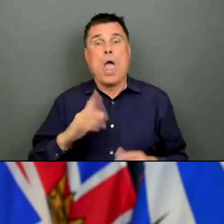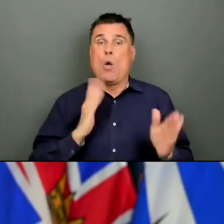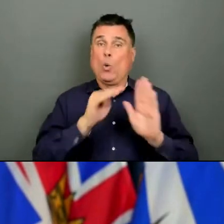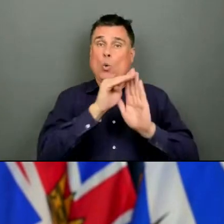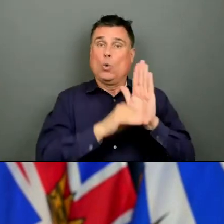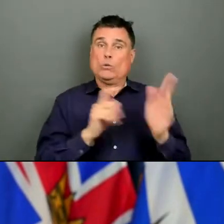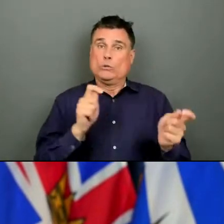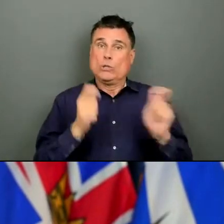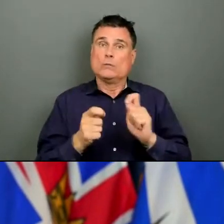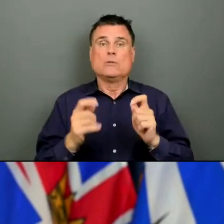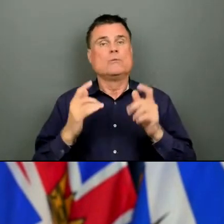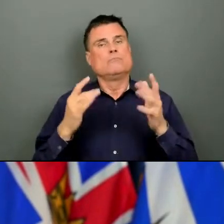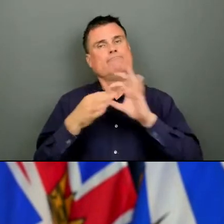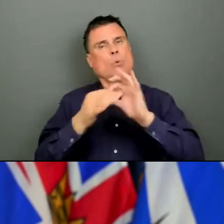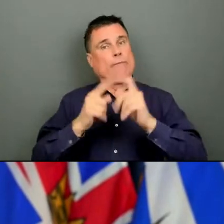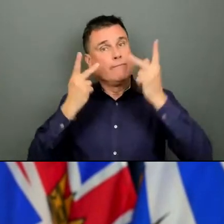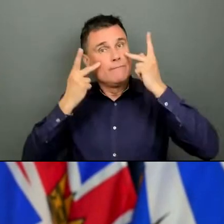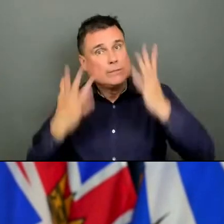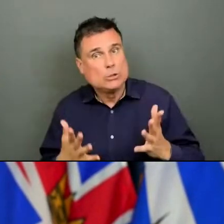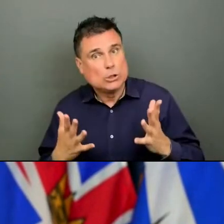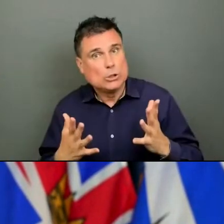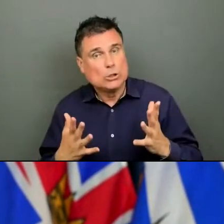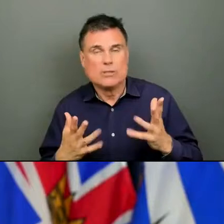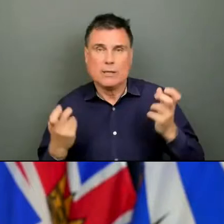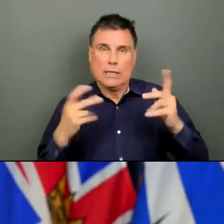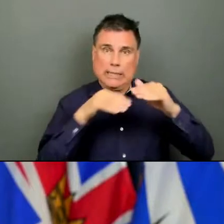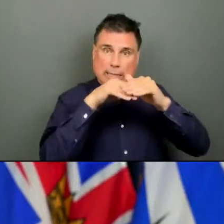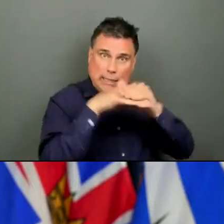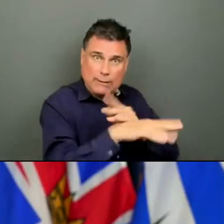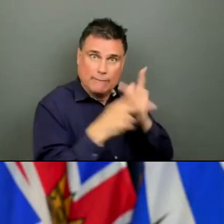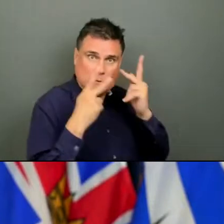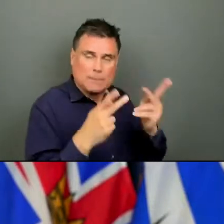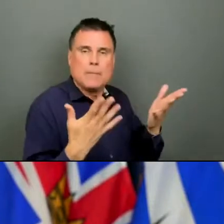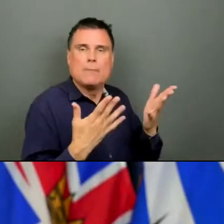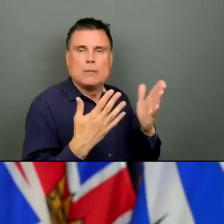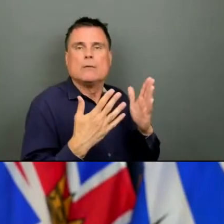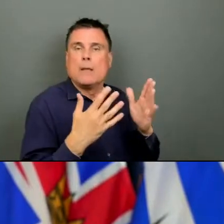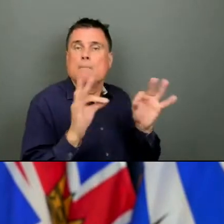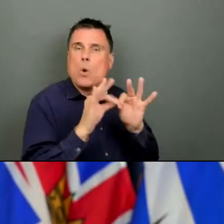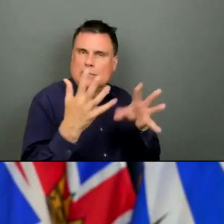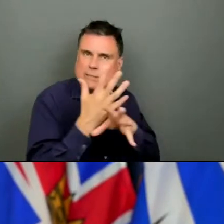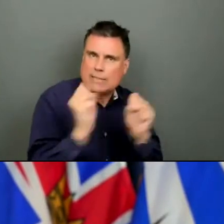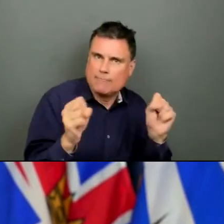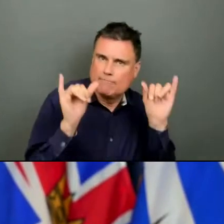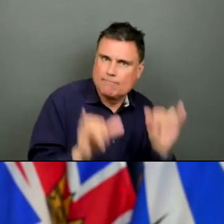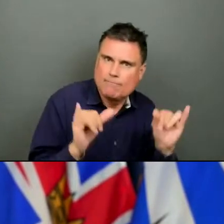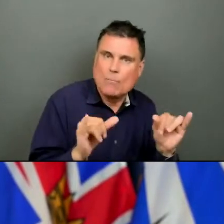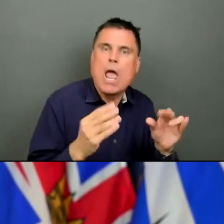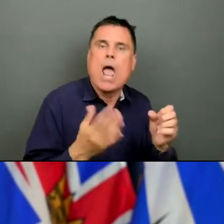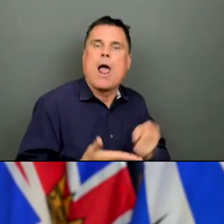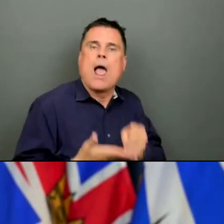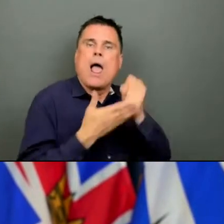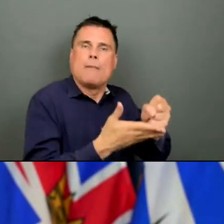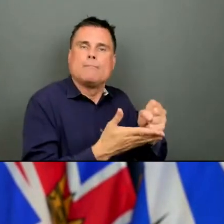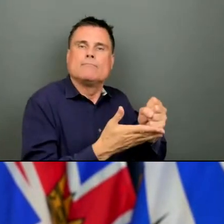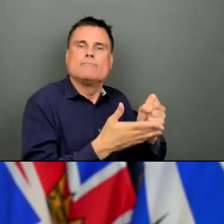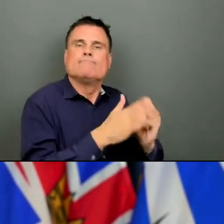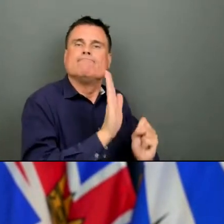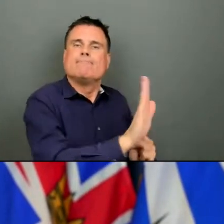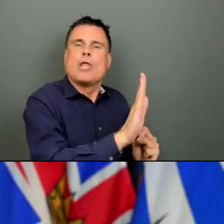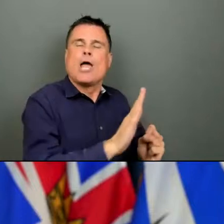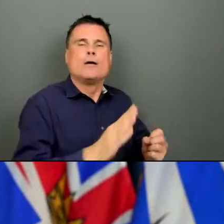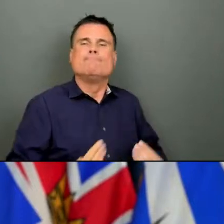the right time to make those changes, the safe time to make those changes, and the impact of those on the quality of life in long-term care have